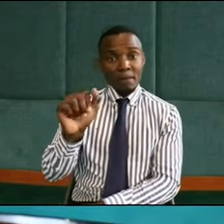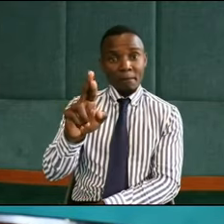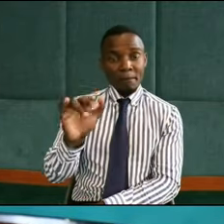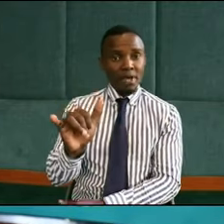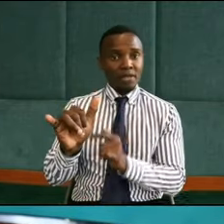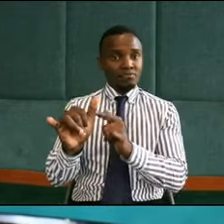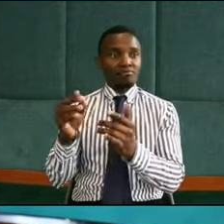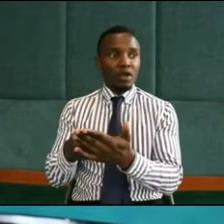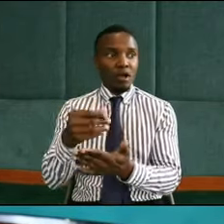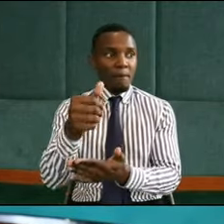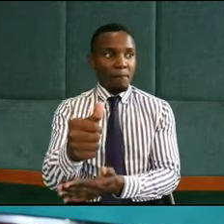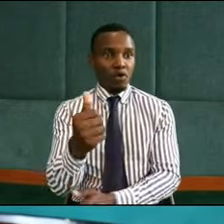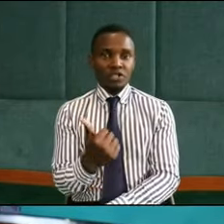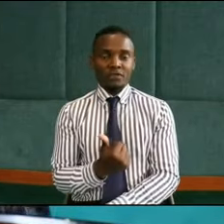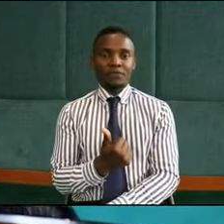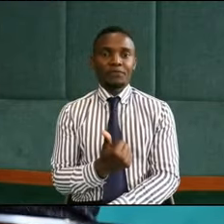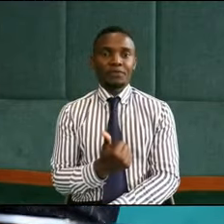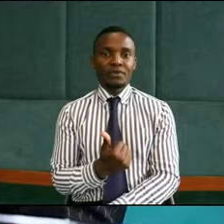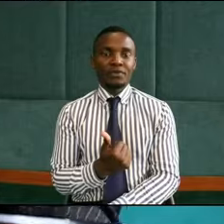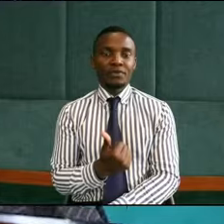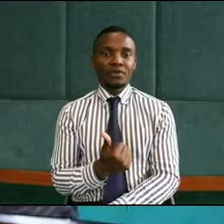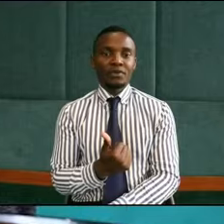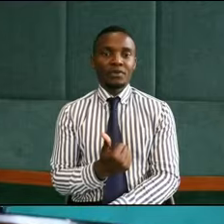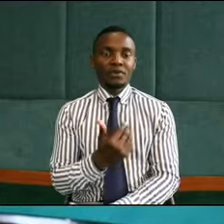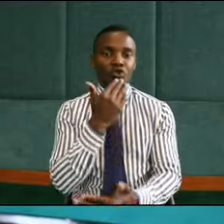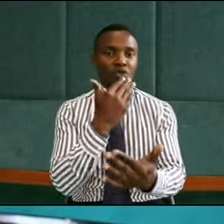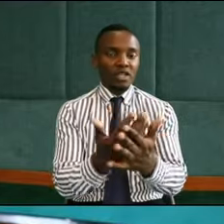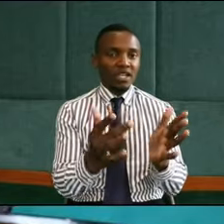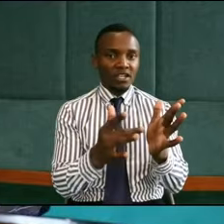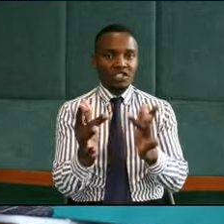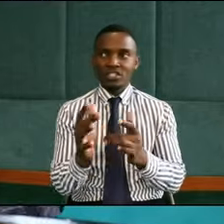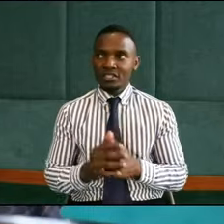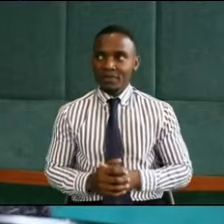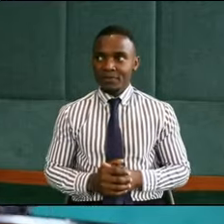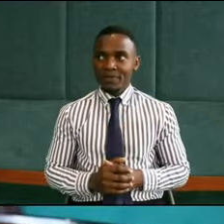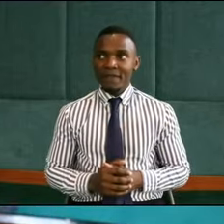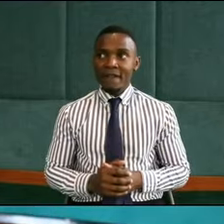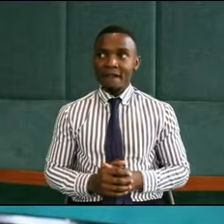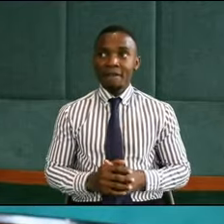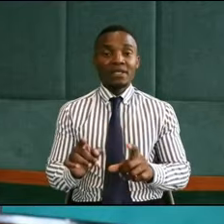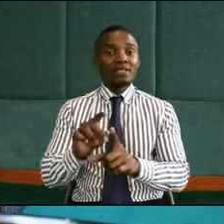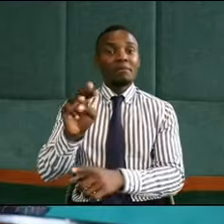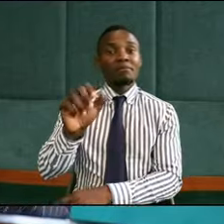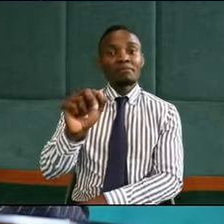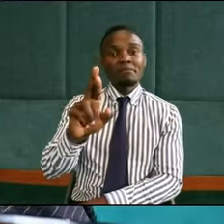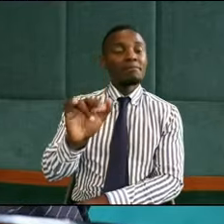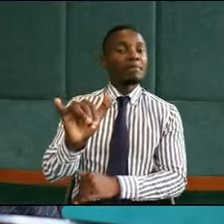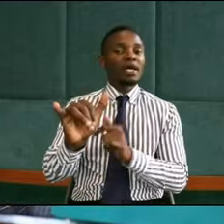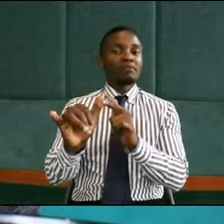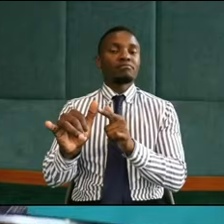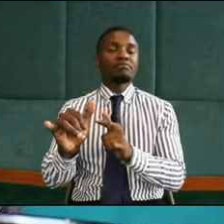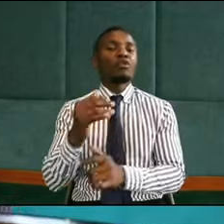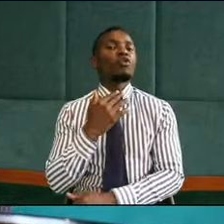had to purchase and anoint her Savior. Mary had a heart, had a wind